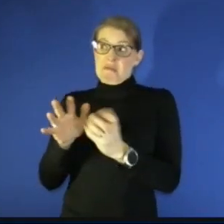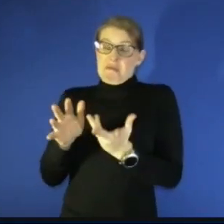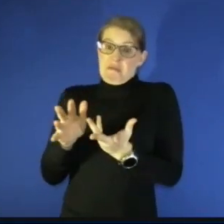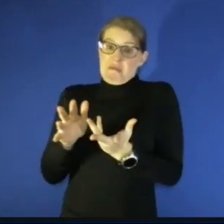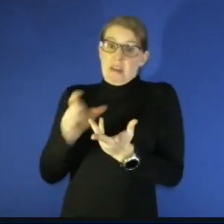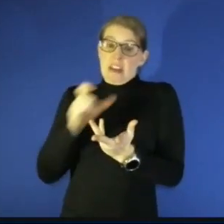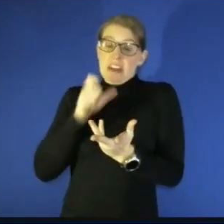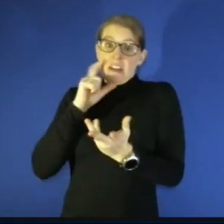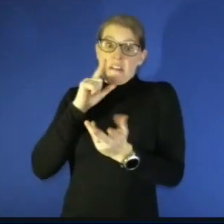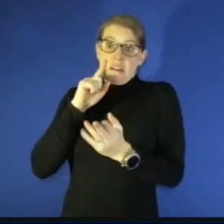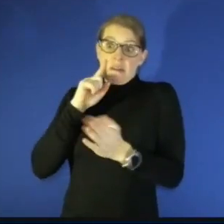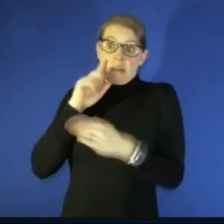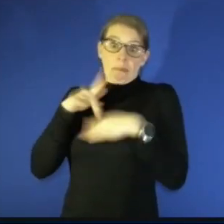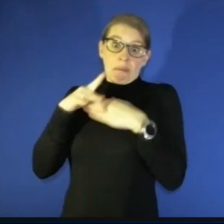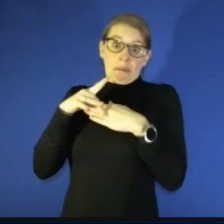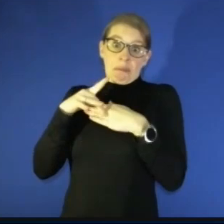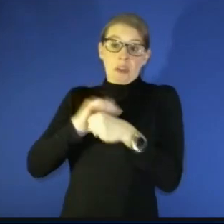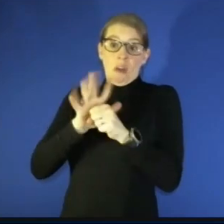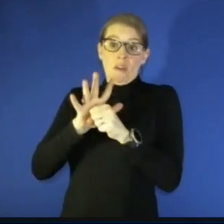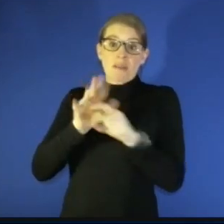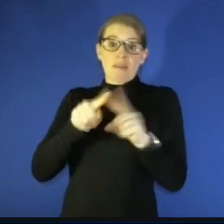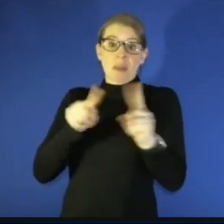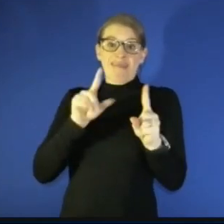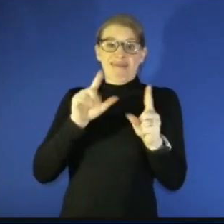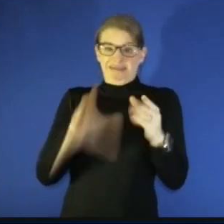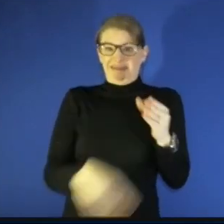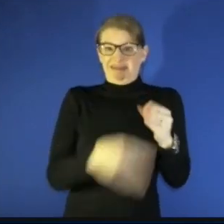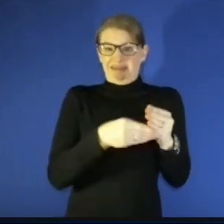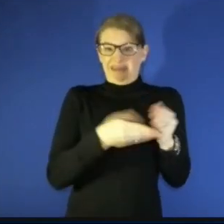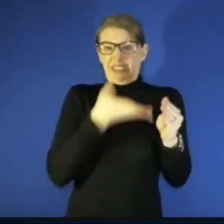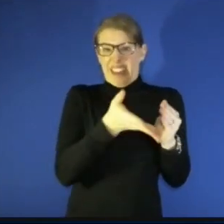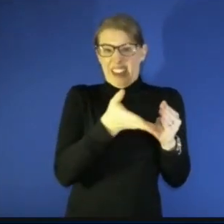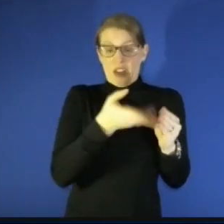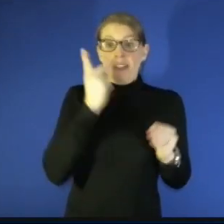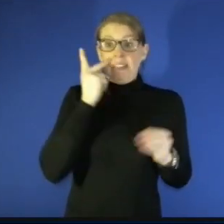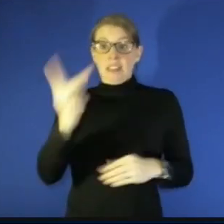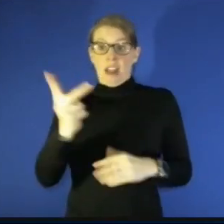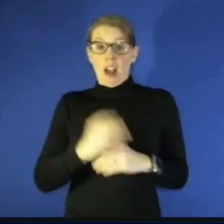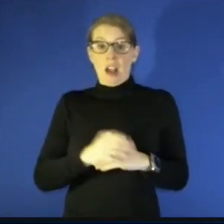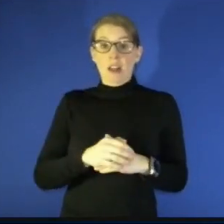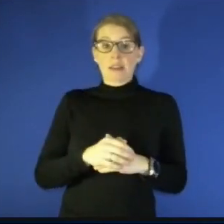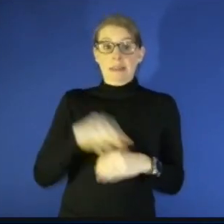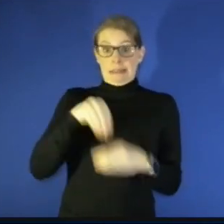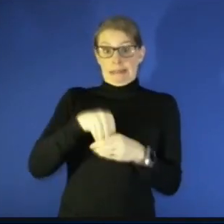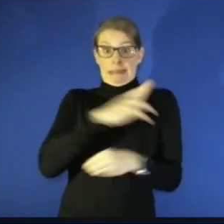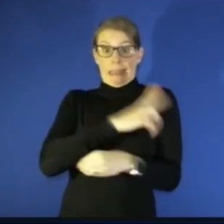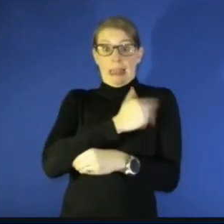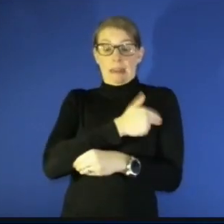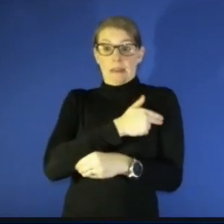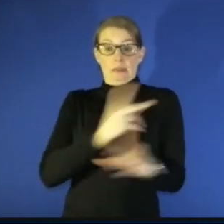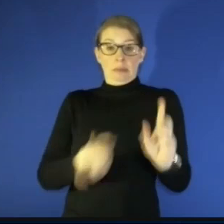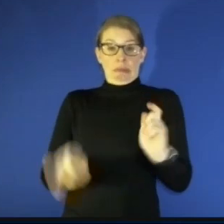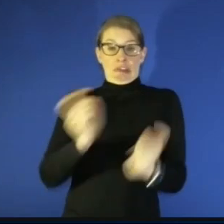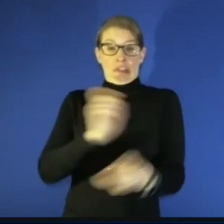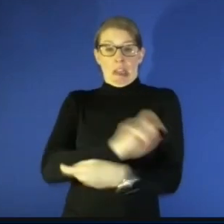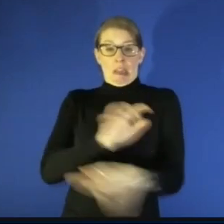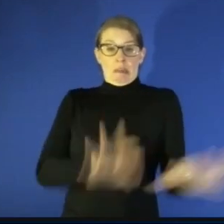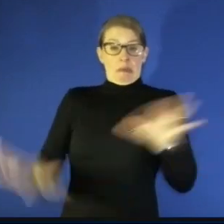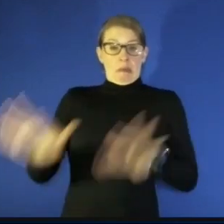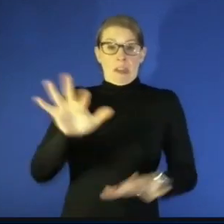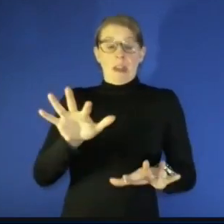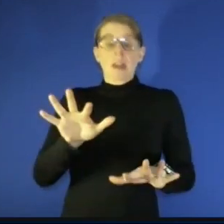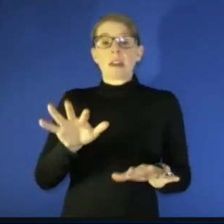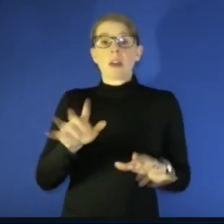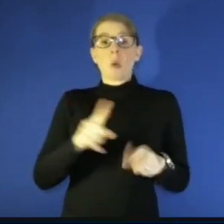with Layla. And so you did see the inside of the hospitals and what they were dealing with,